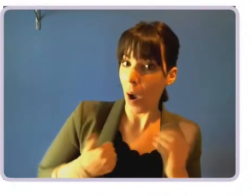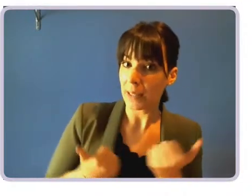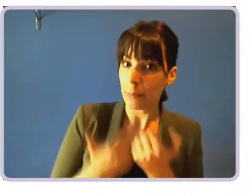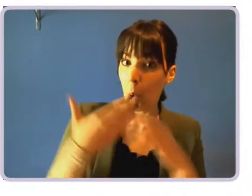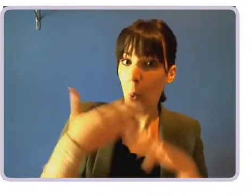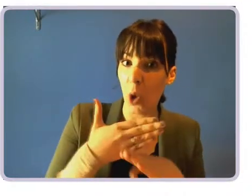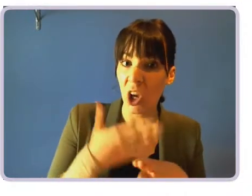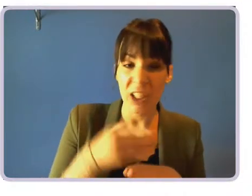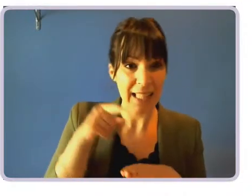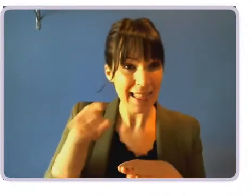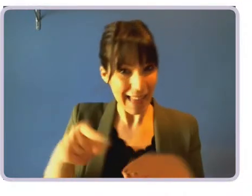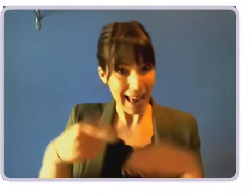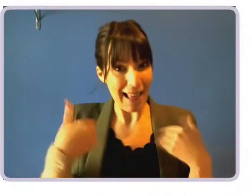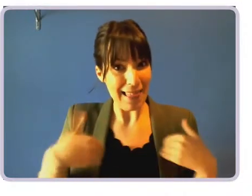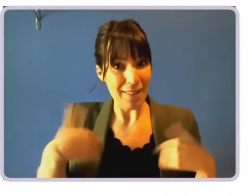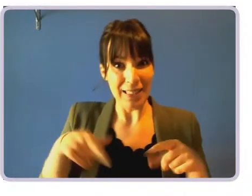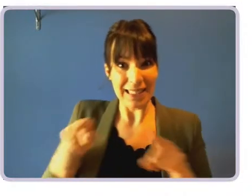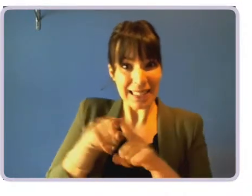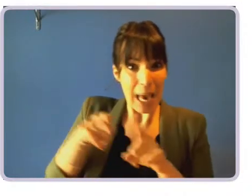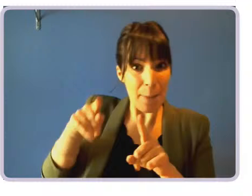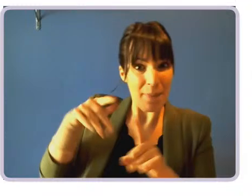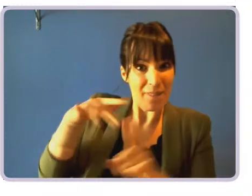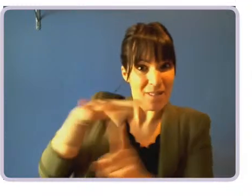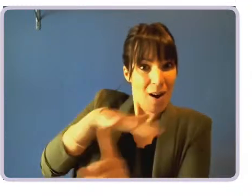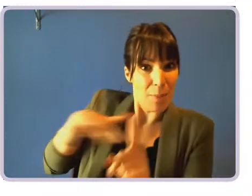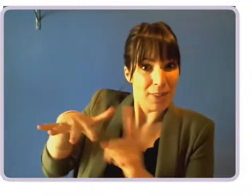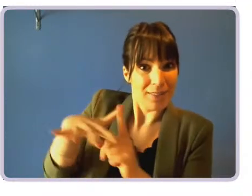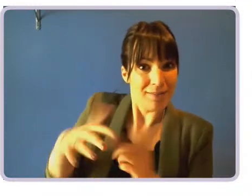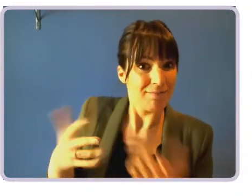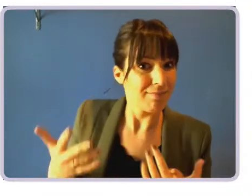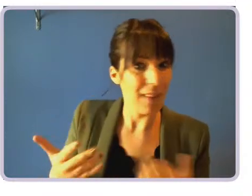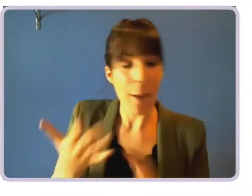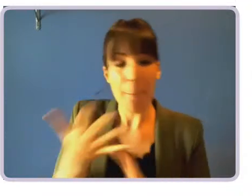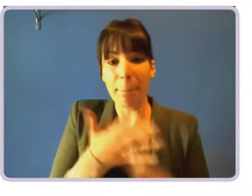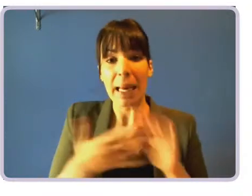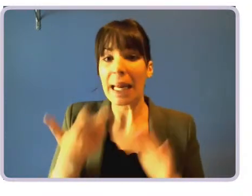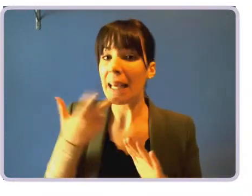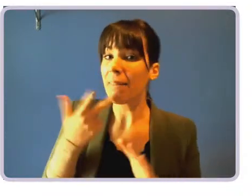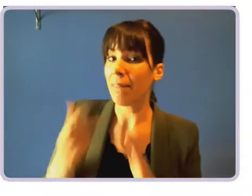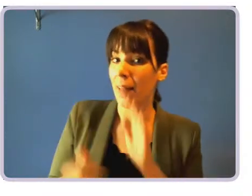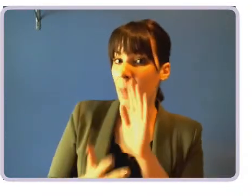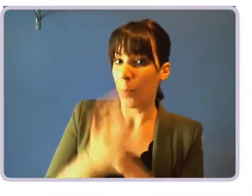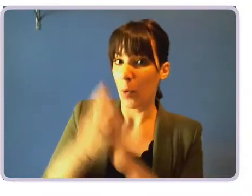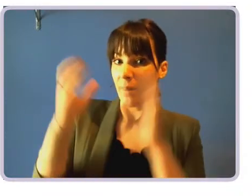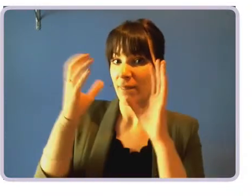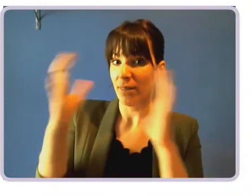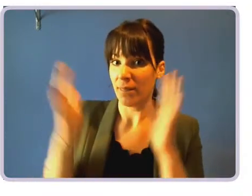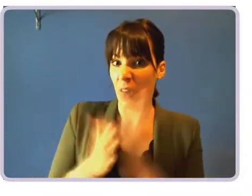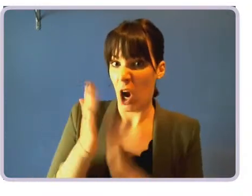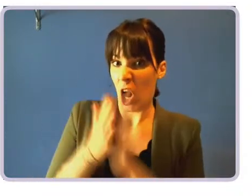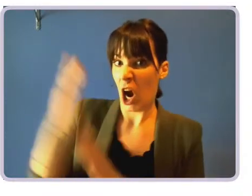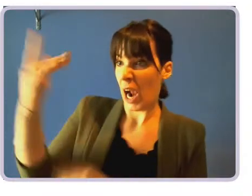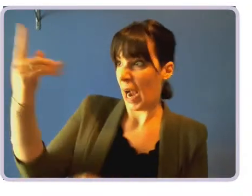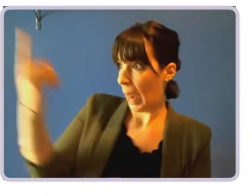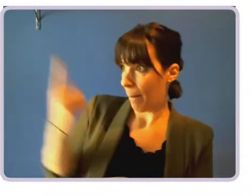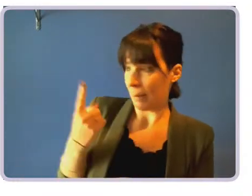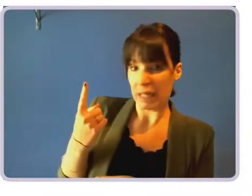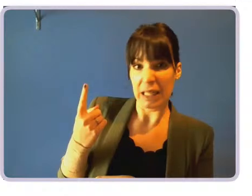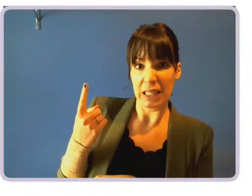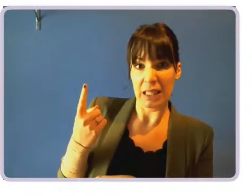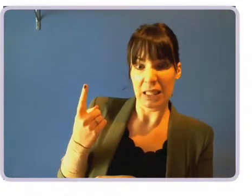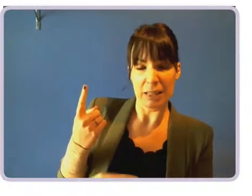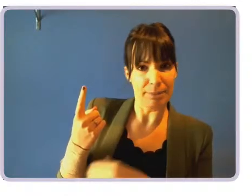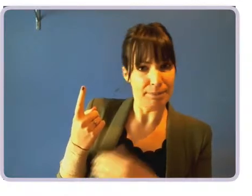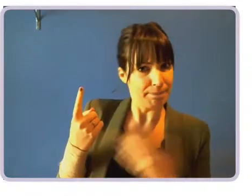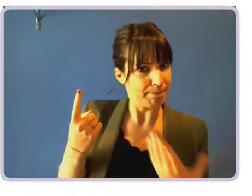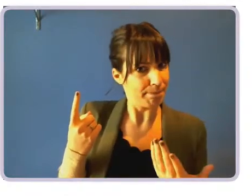the same environment. So if the fire is looming, who's to say that support workers will